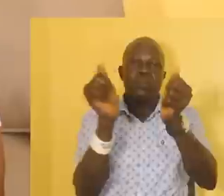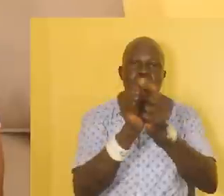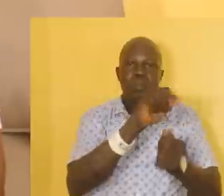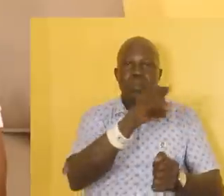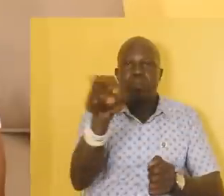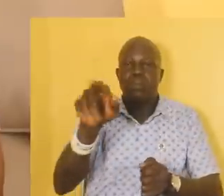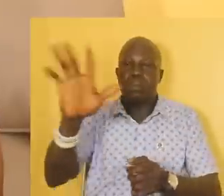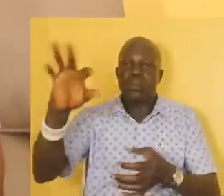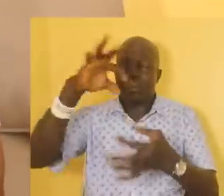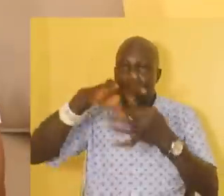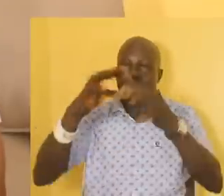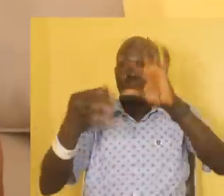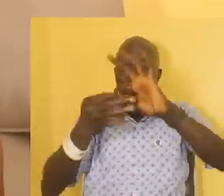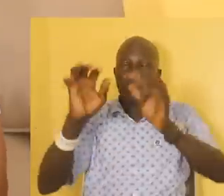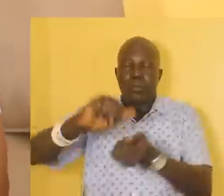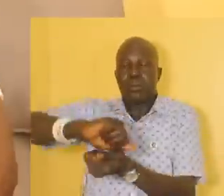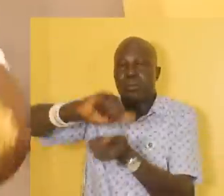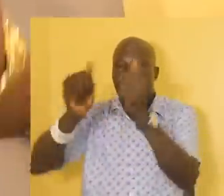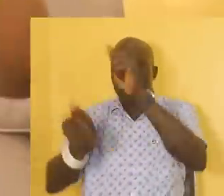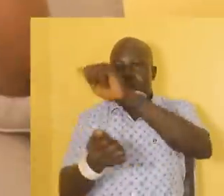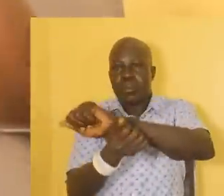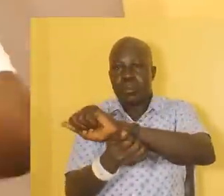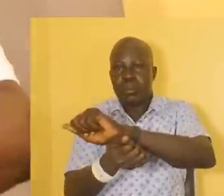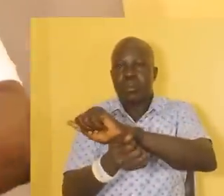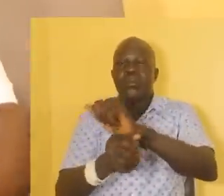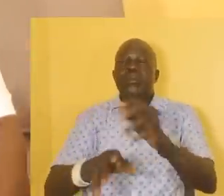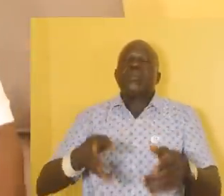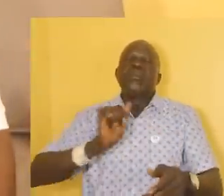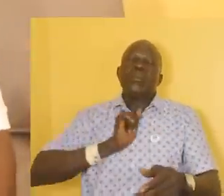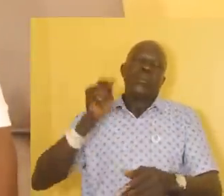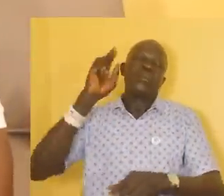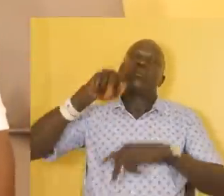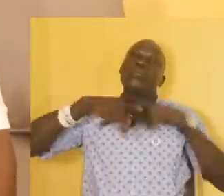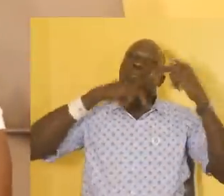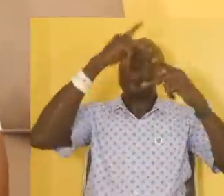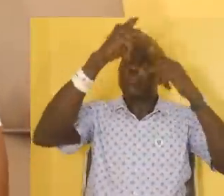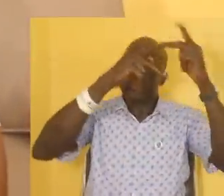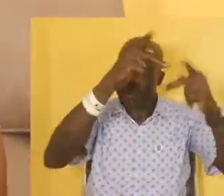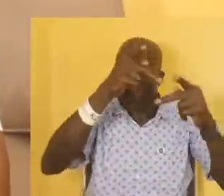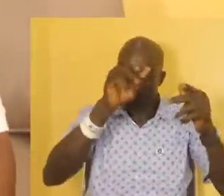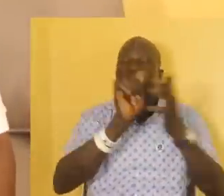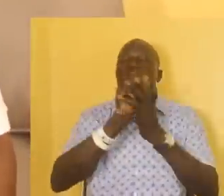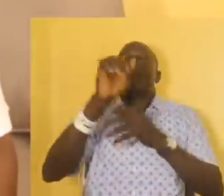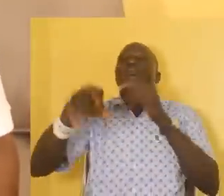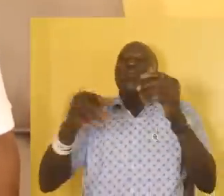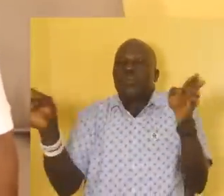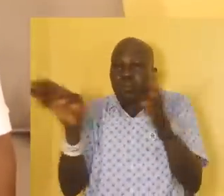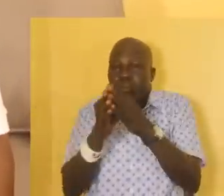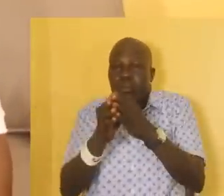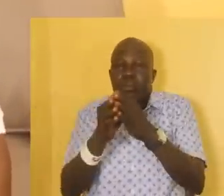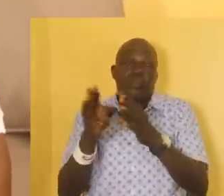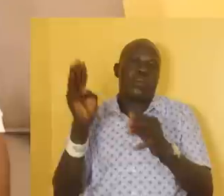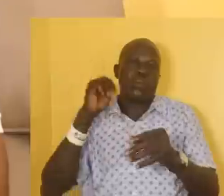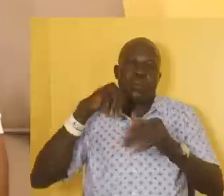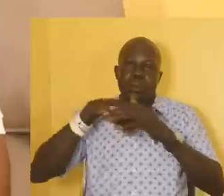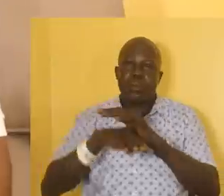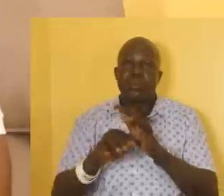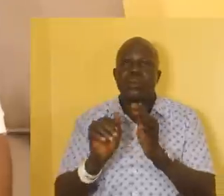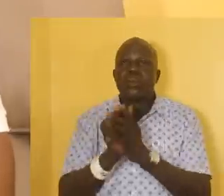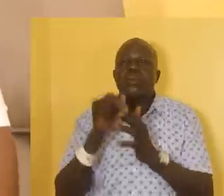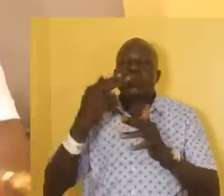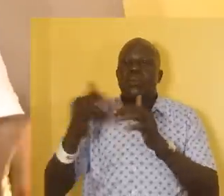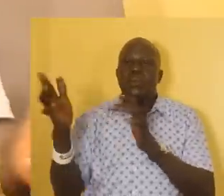that will transform your life. I prophesy that you will meet them in the name